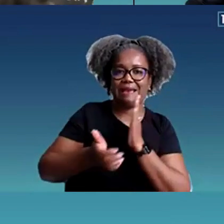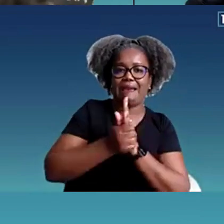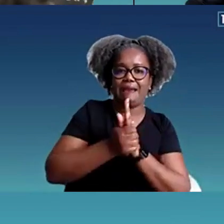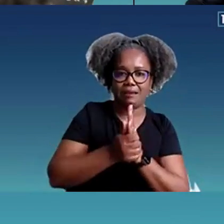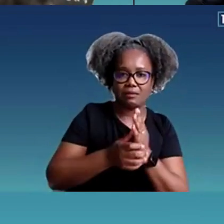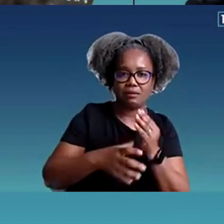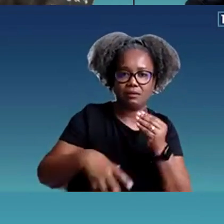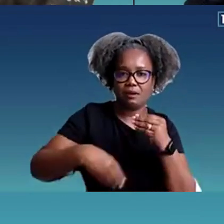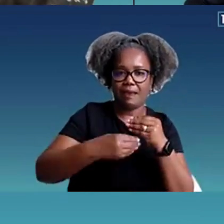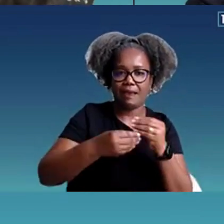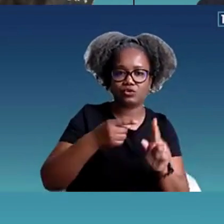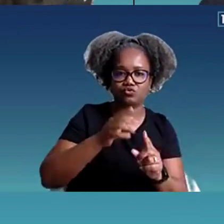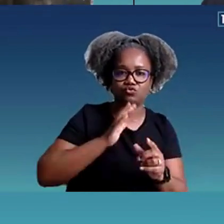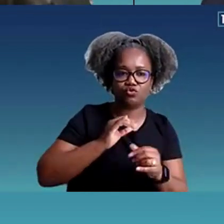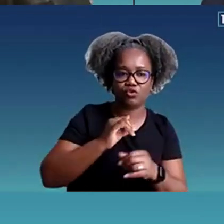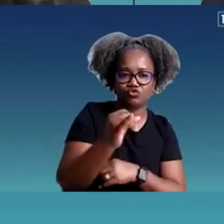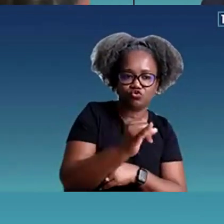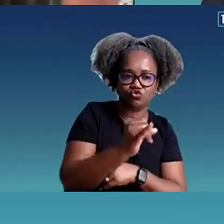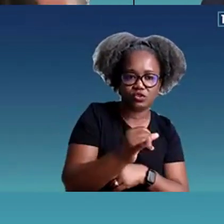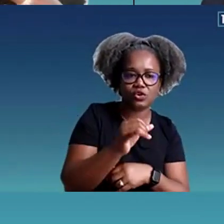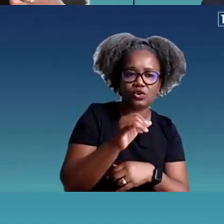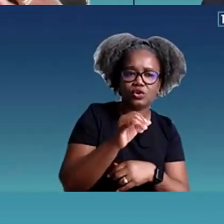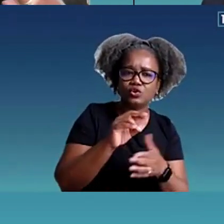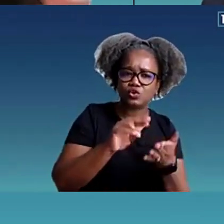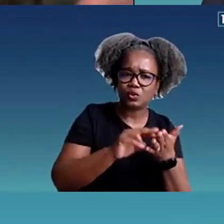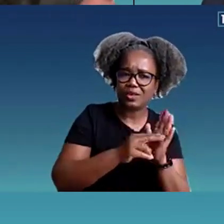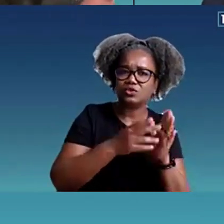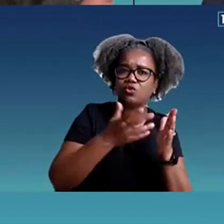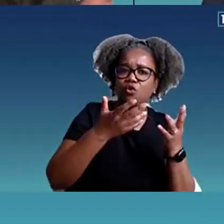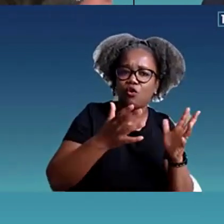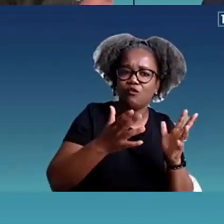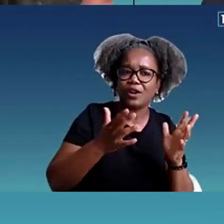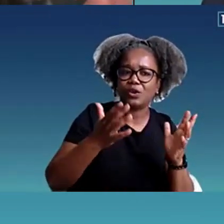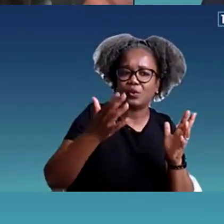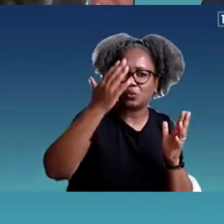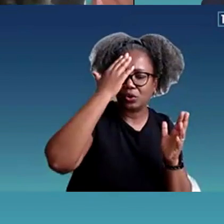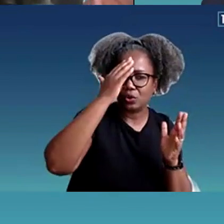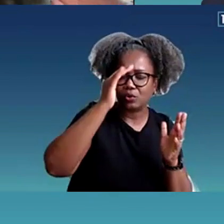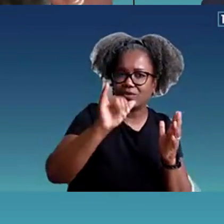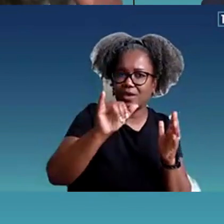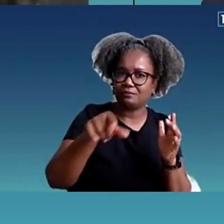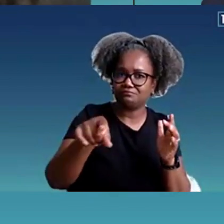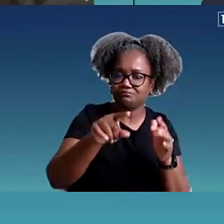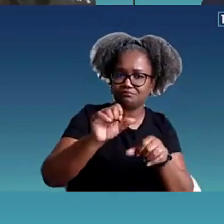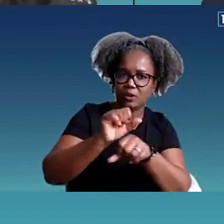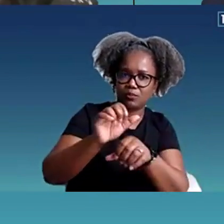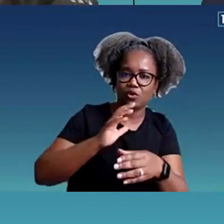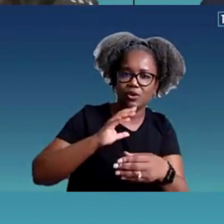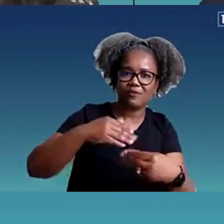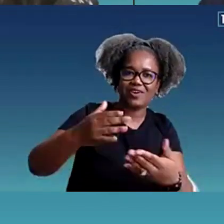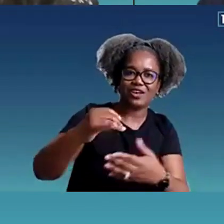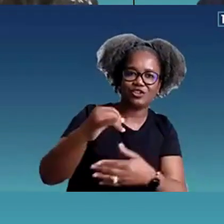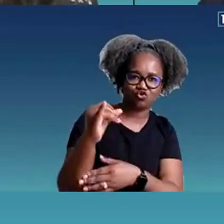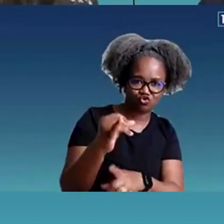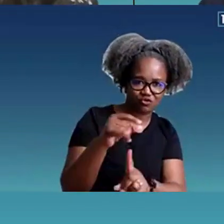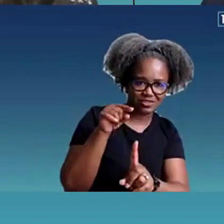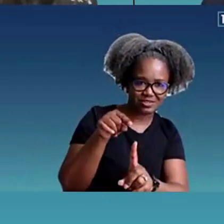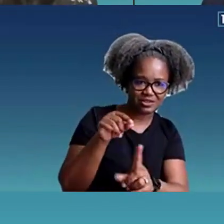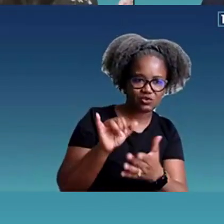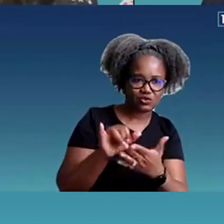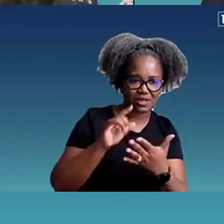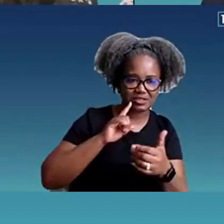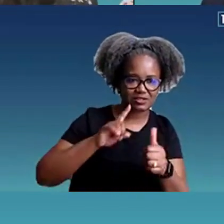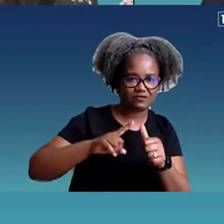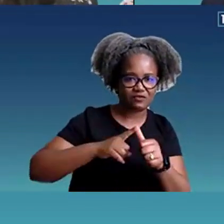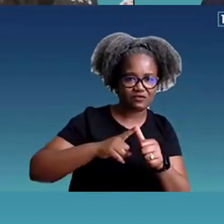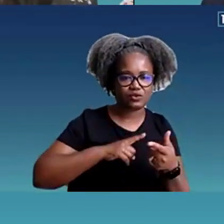has employer-sponsored insurance. So right, that's a case. We also work with a number of